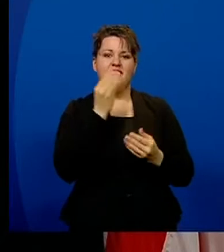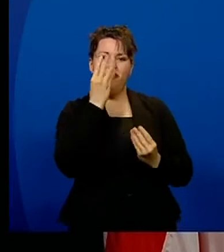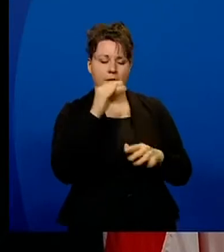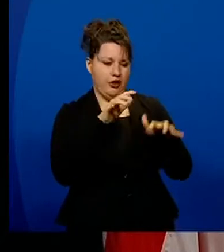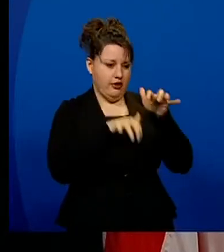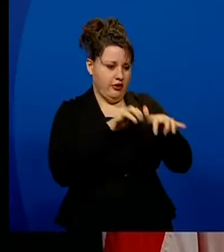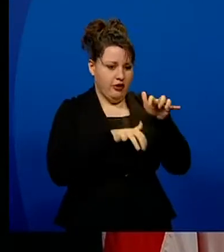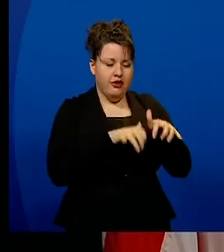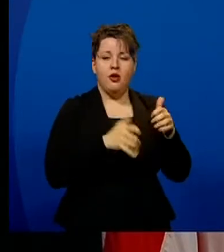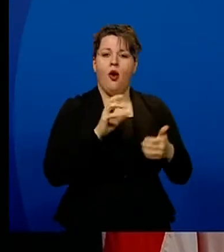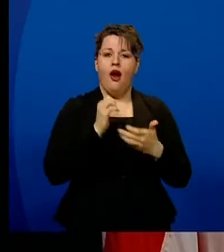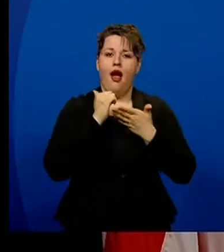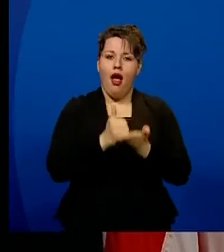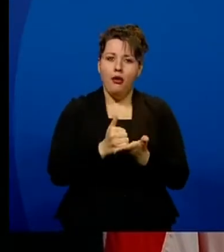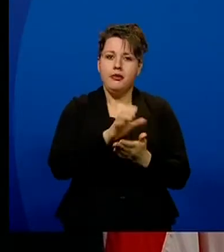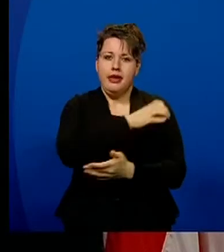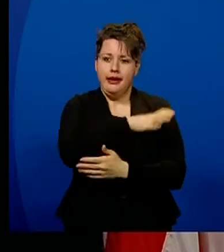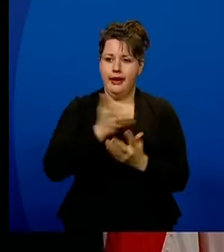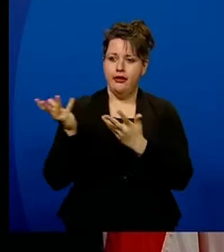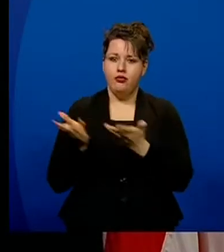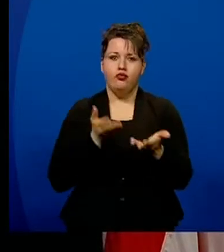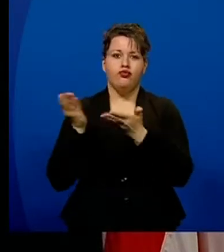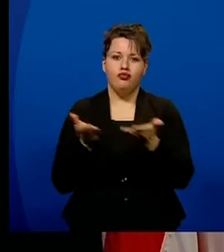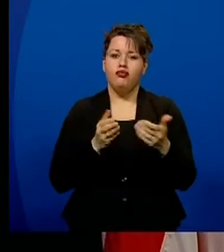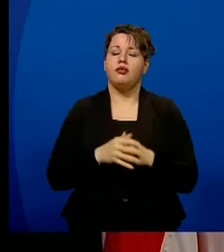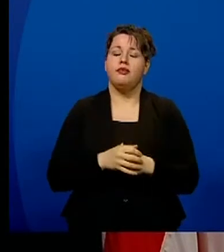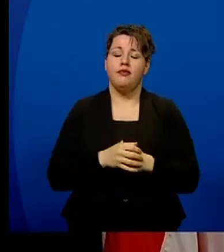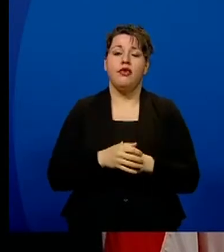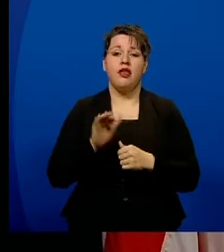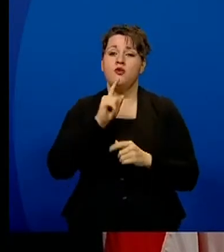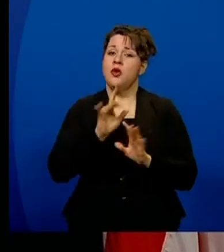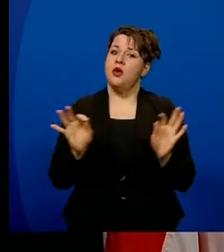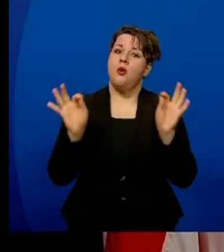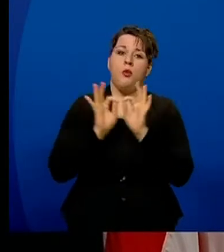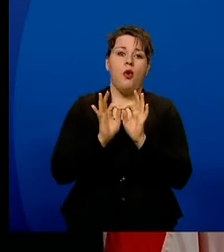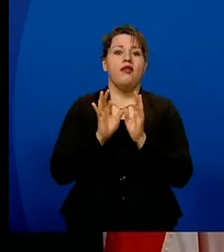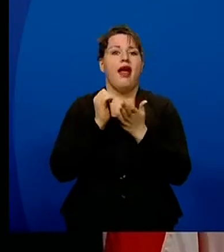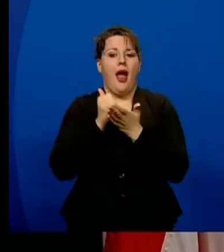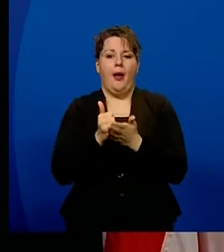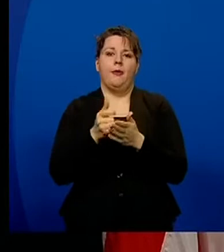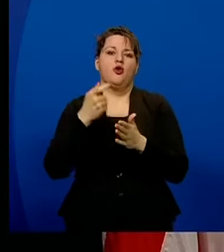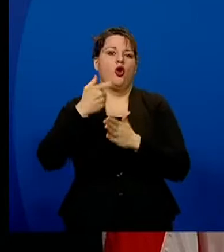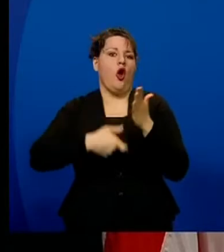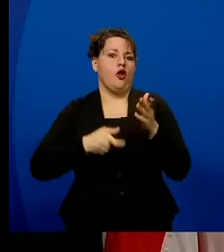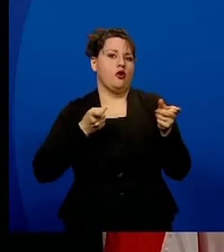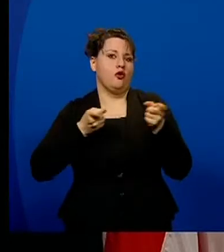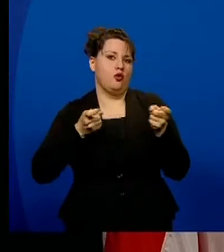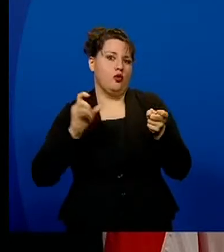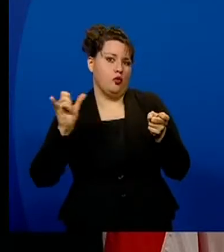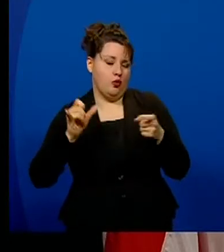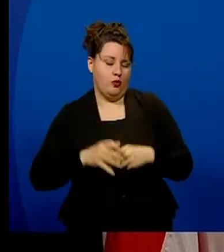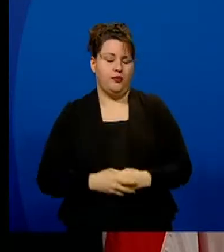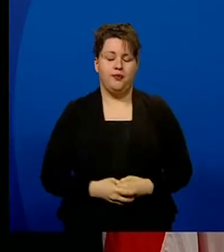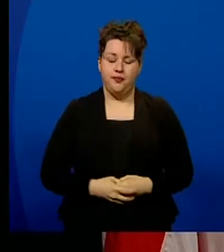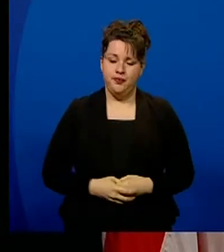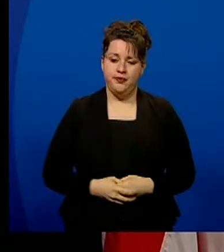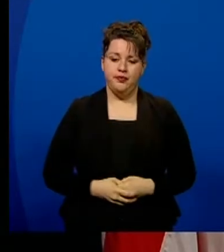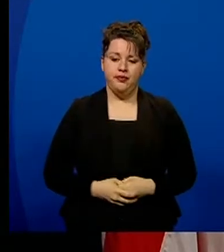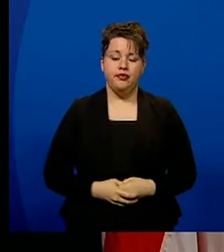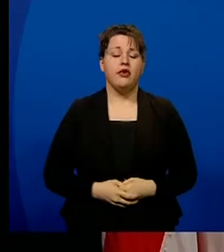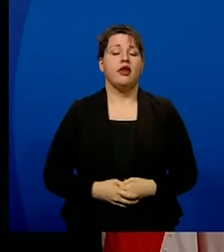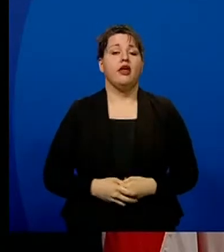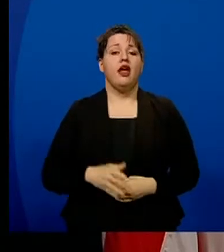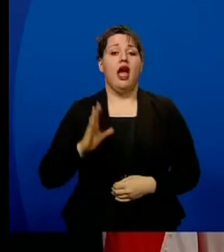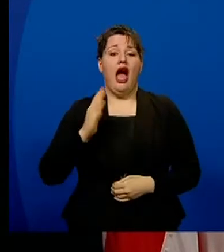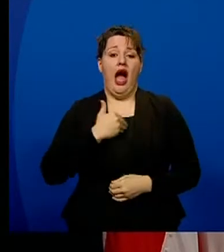clinic flow. This is vital as it also helps with controlling the costs for our local public health agency. Our